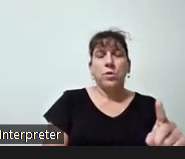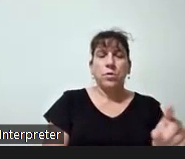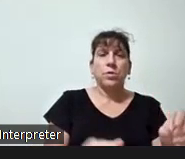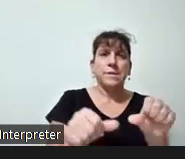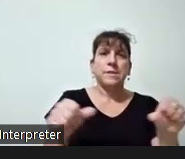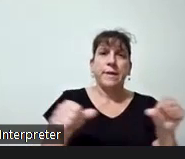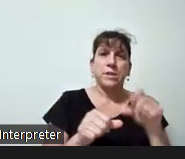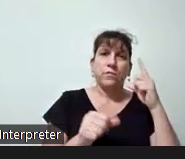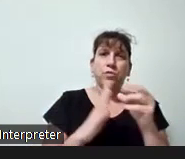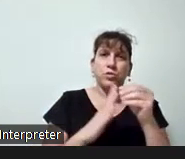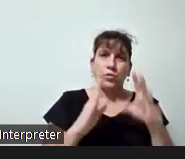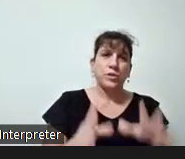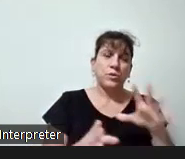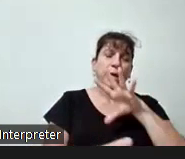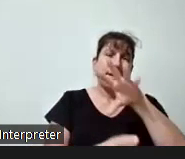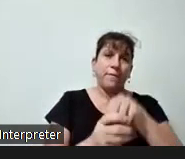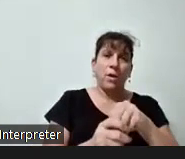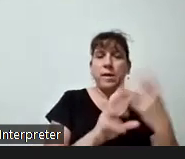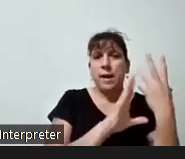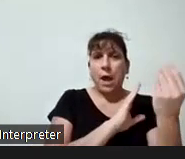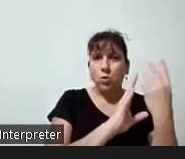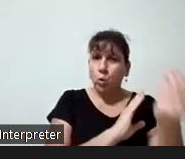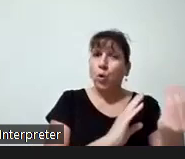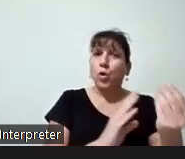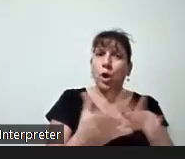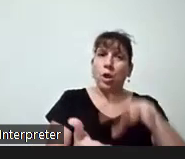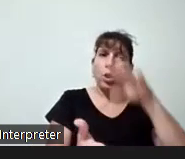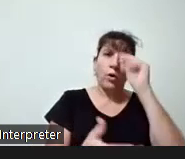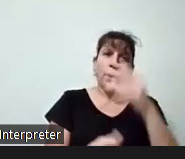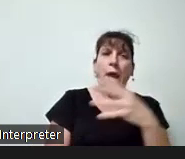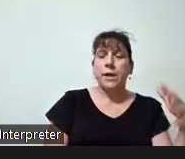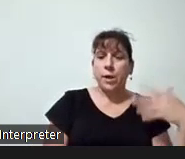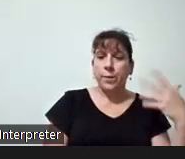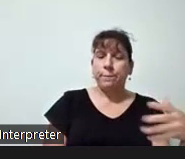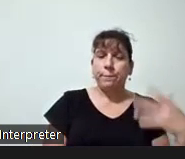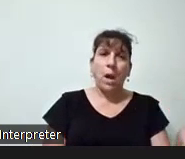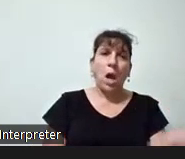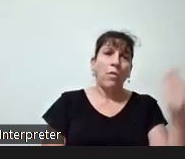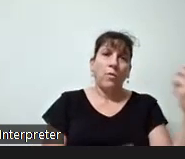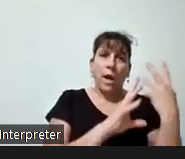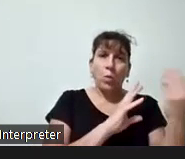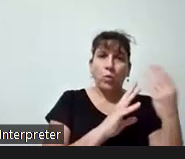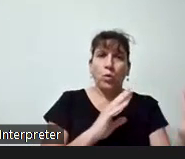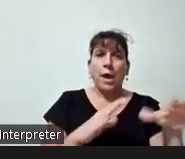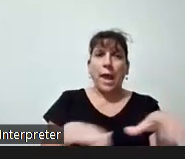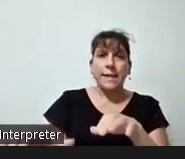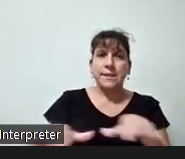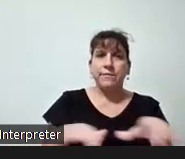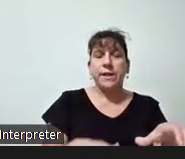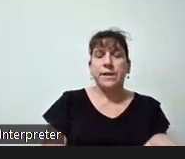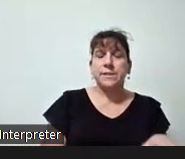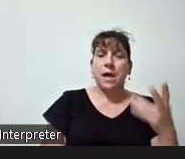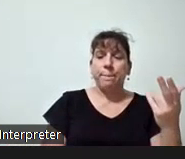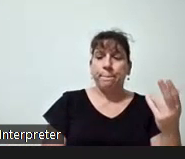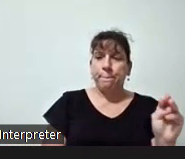the students to engage in outdoor learning and other outdoor activities. We think that